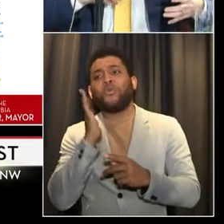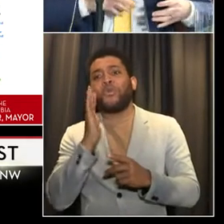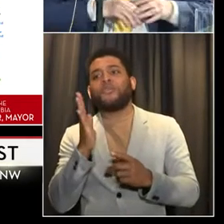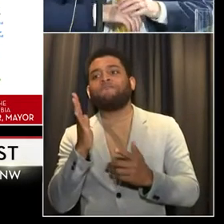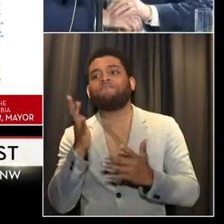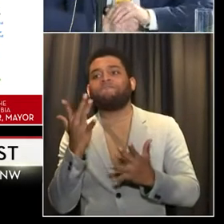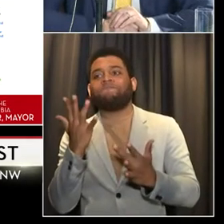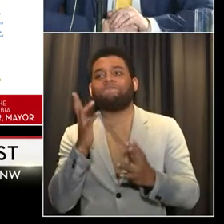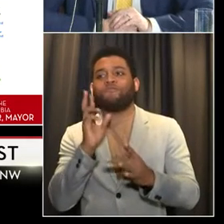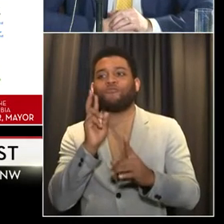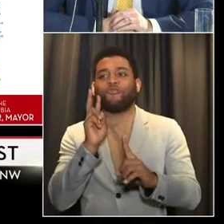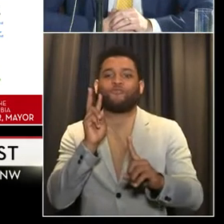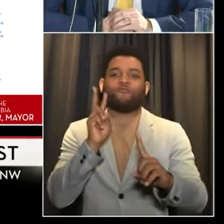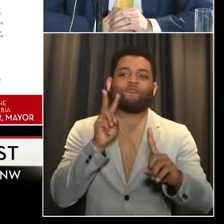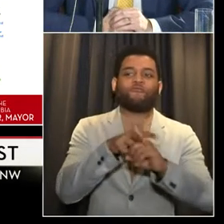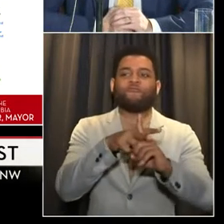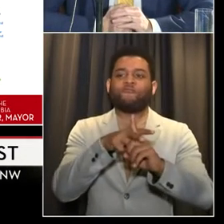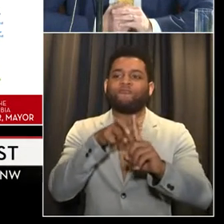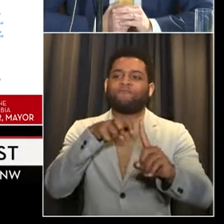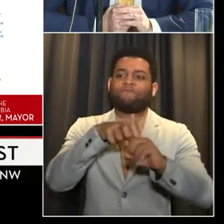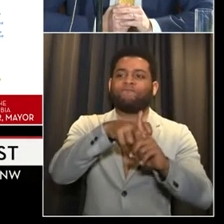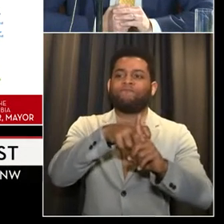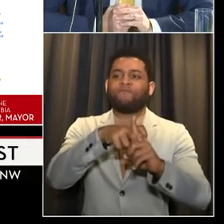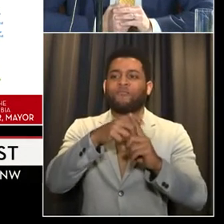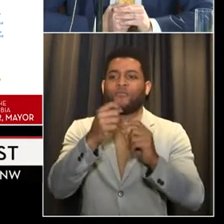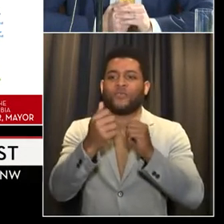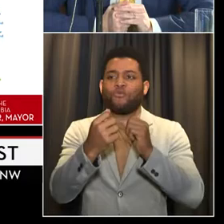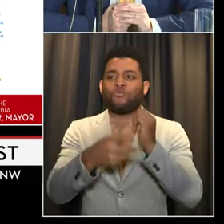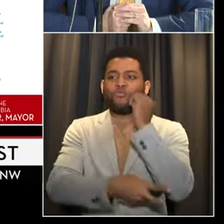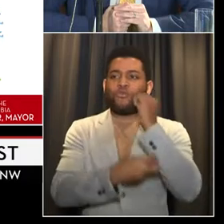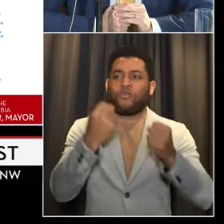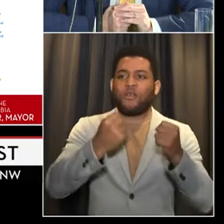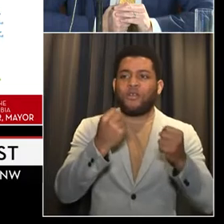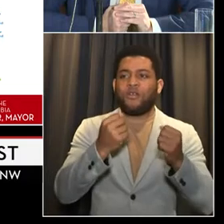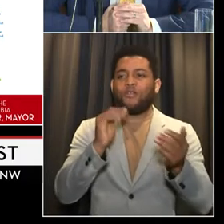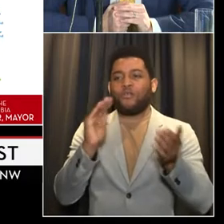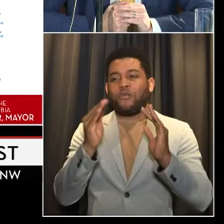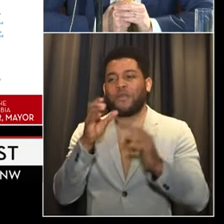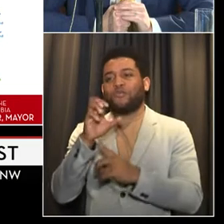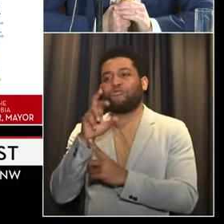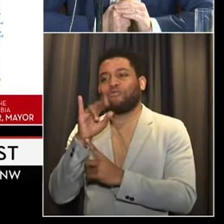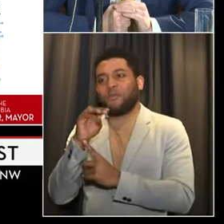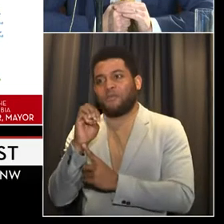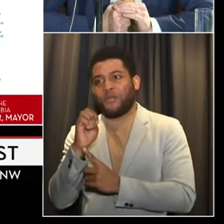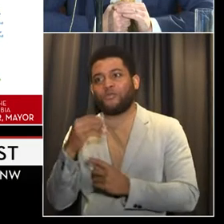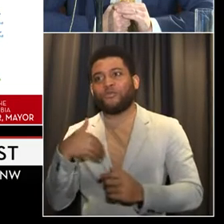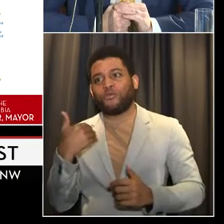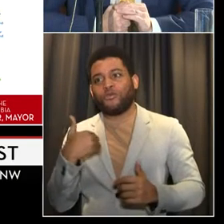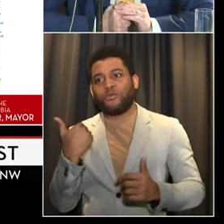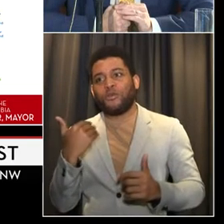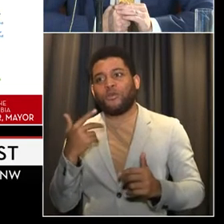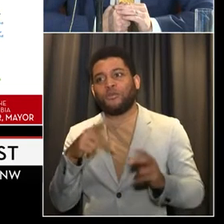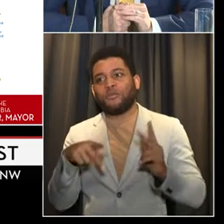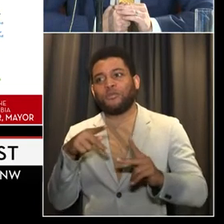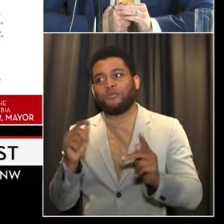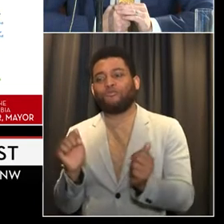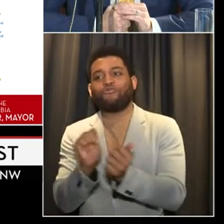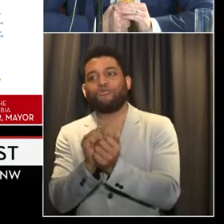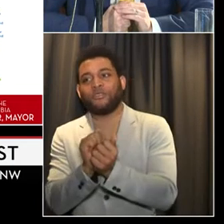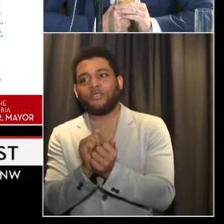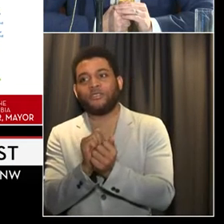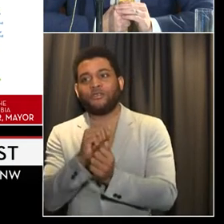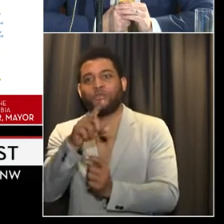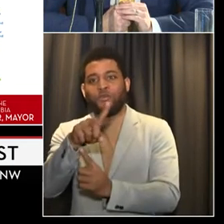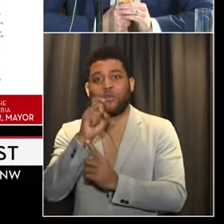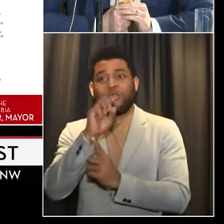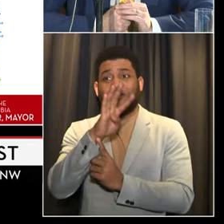or cousin crimes. The number of youth arrested in 2012 for that was 146. We had 177